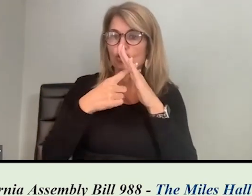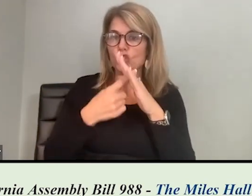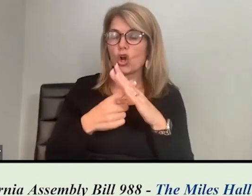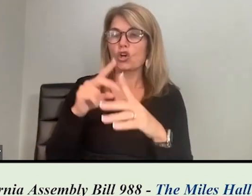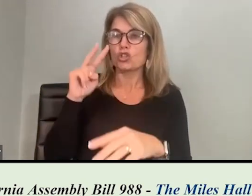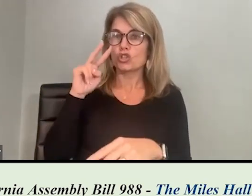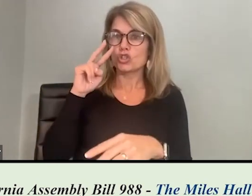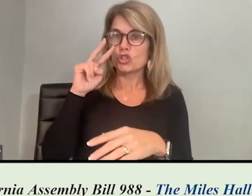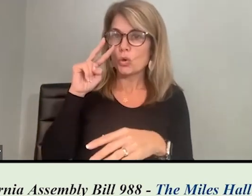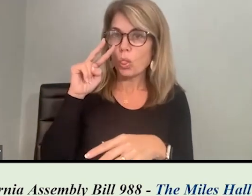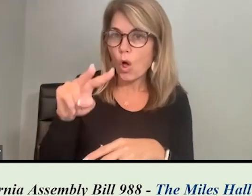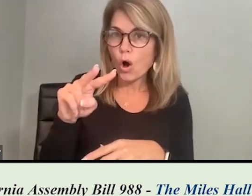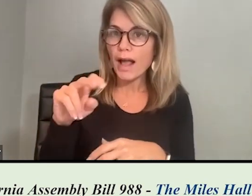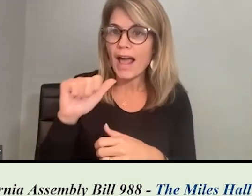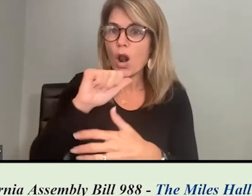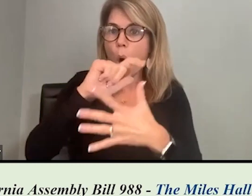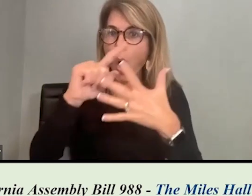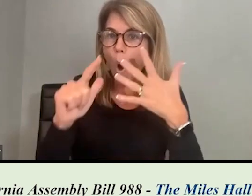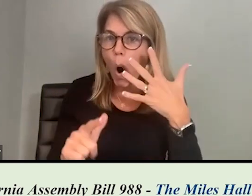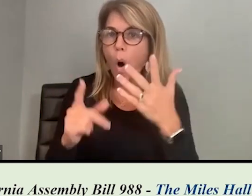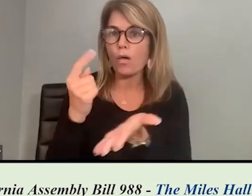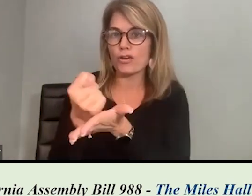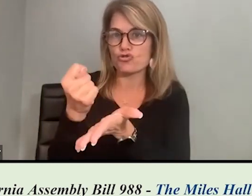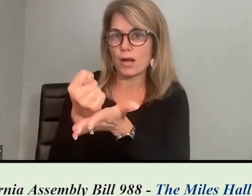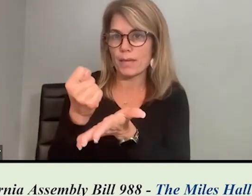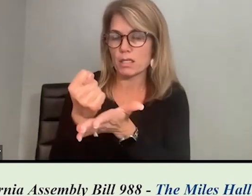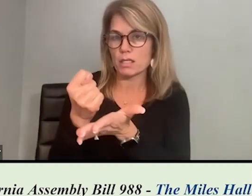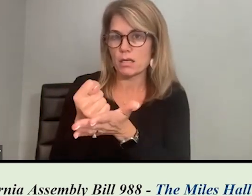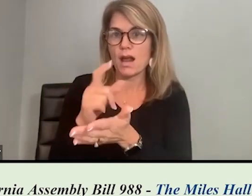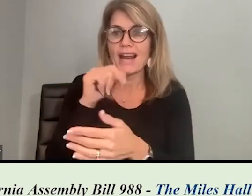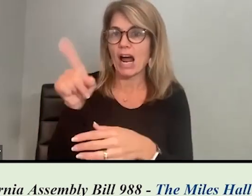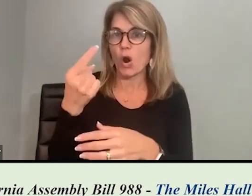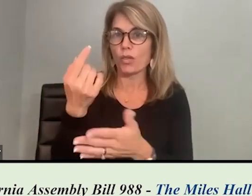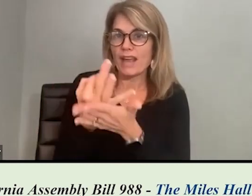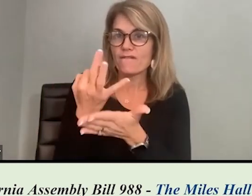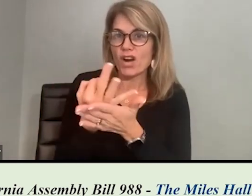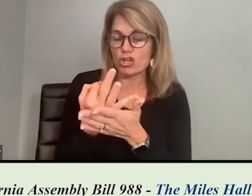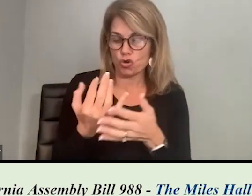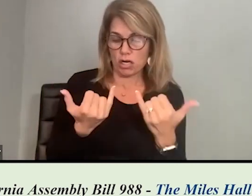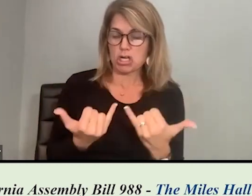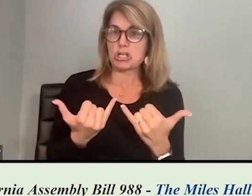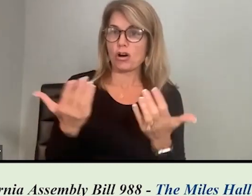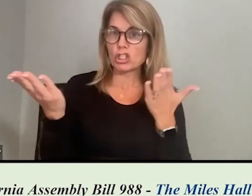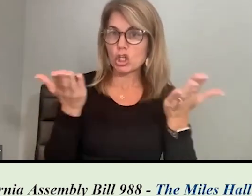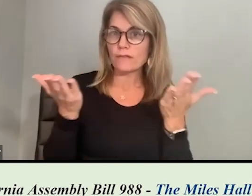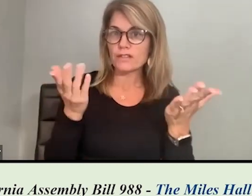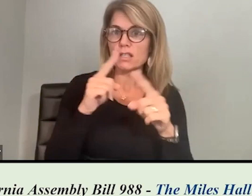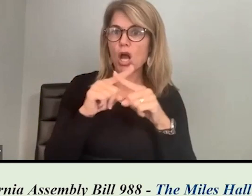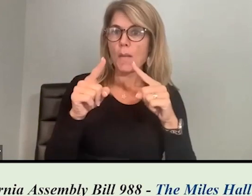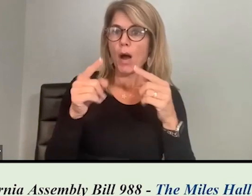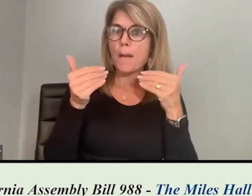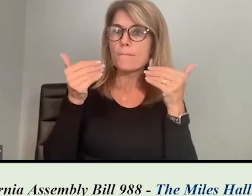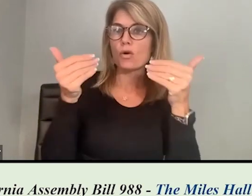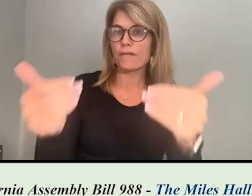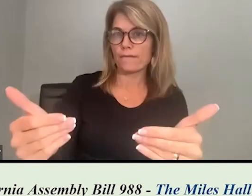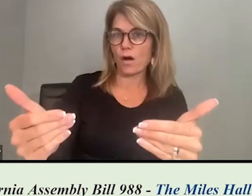all elements, looking at all treatments, to be able to not only fund your present services, but take a look at moving forward.